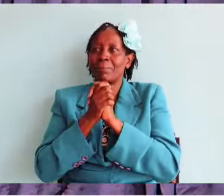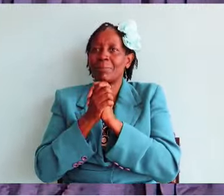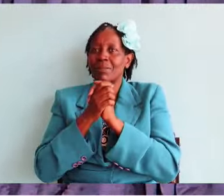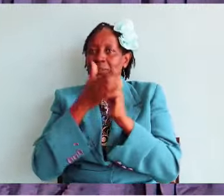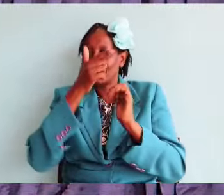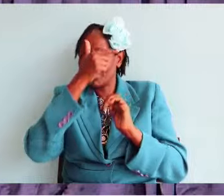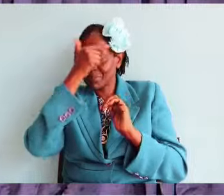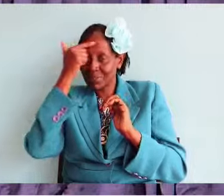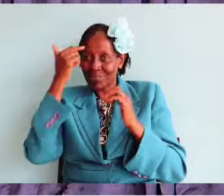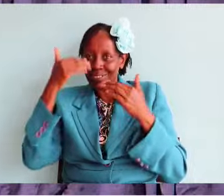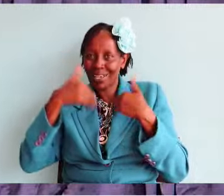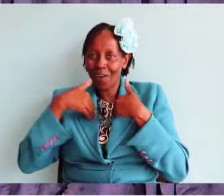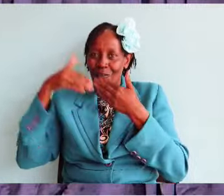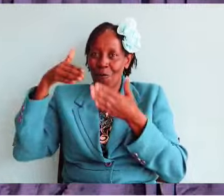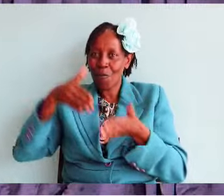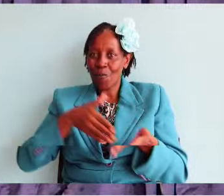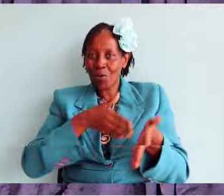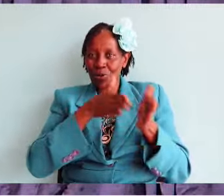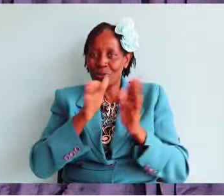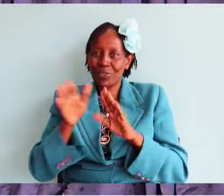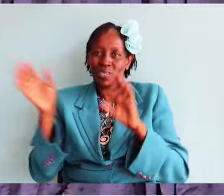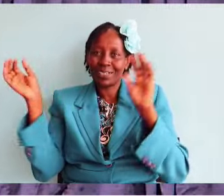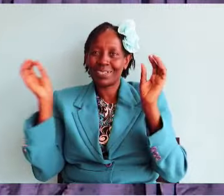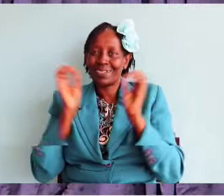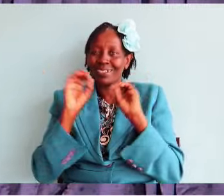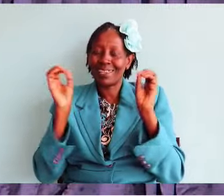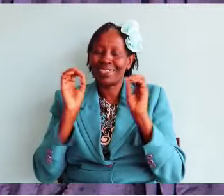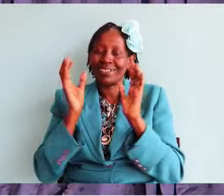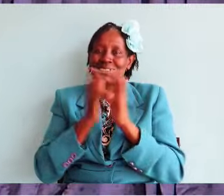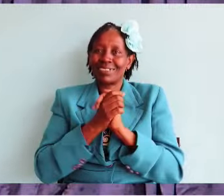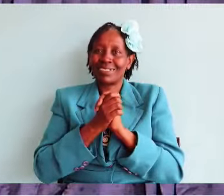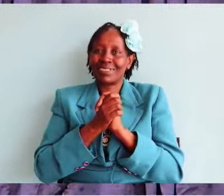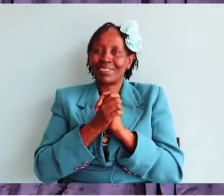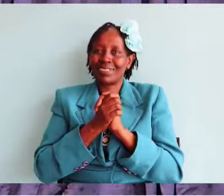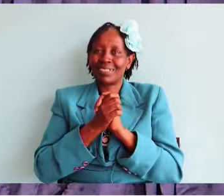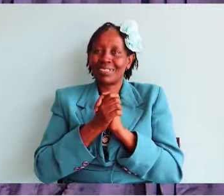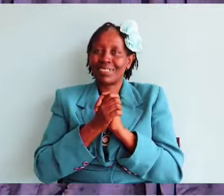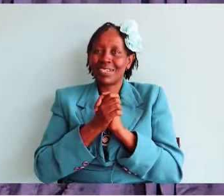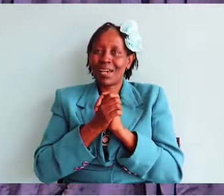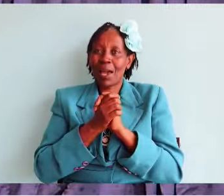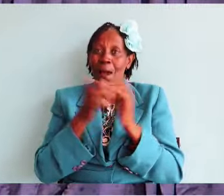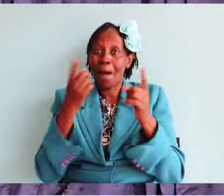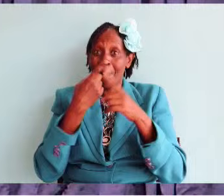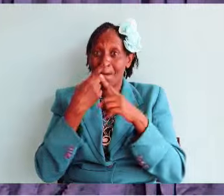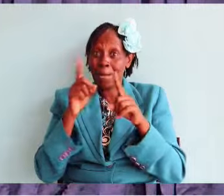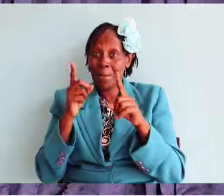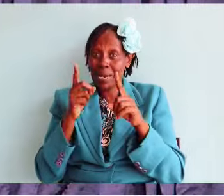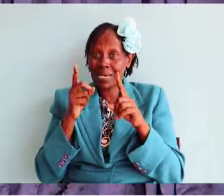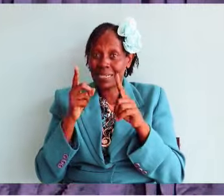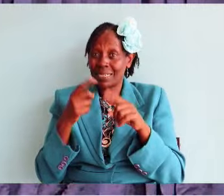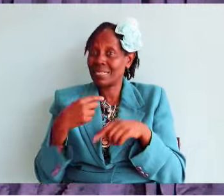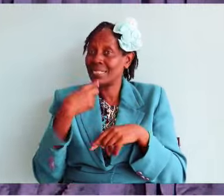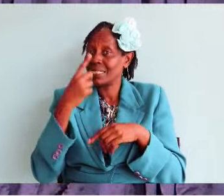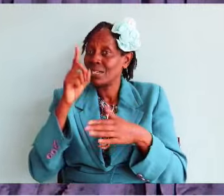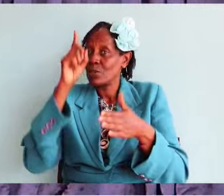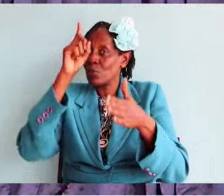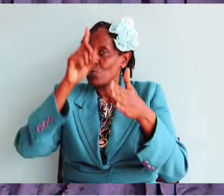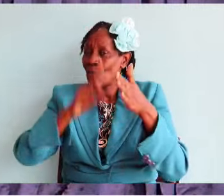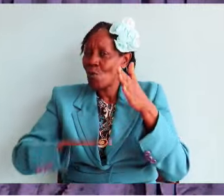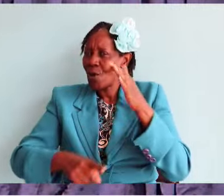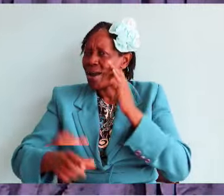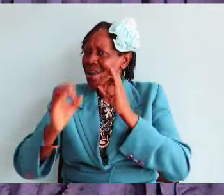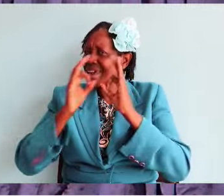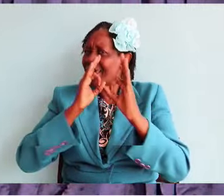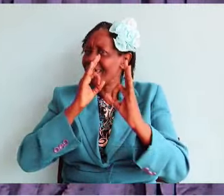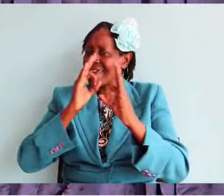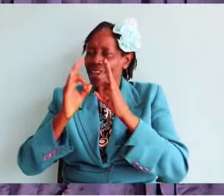chance for you to do that. But he contrasts it by saying, but if you are afraid,